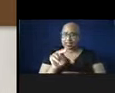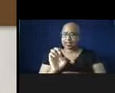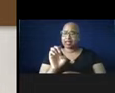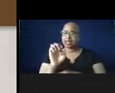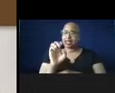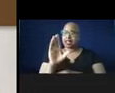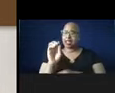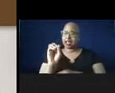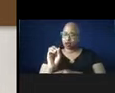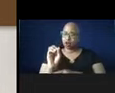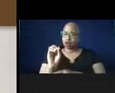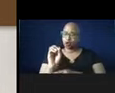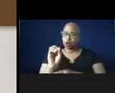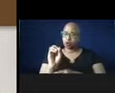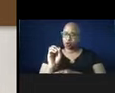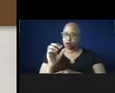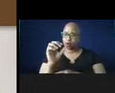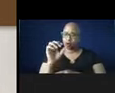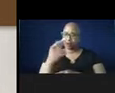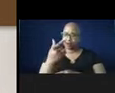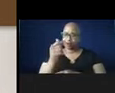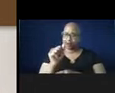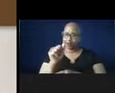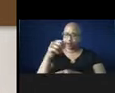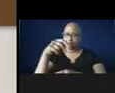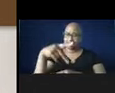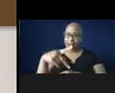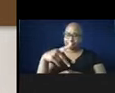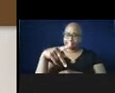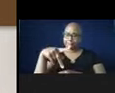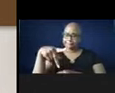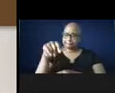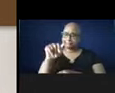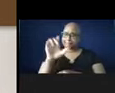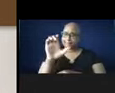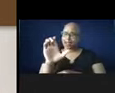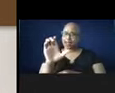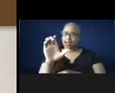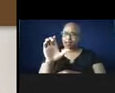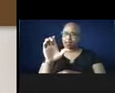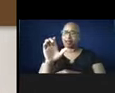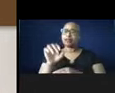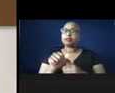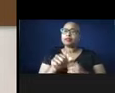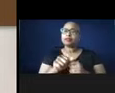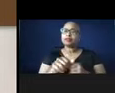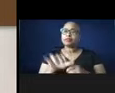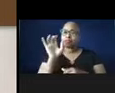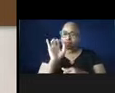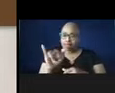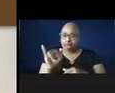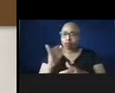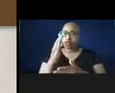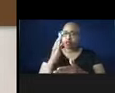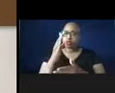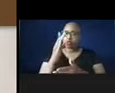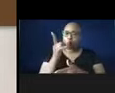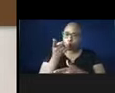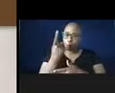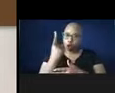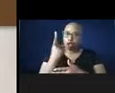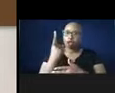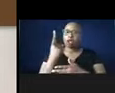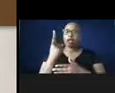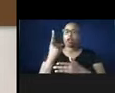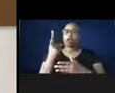or GEPPAC. And so this was one of the potential leveraging